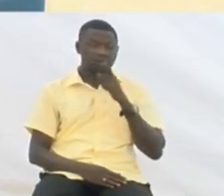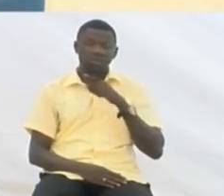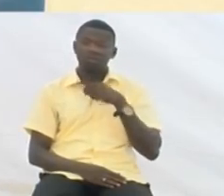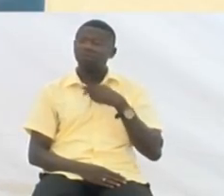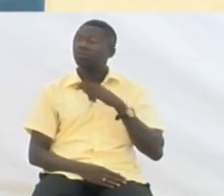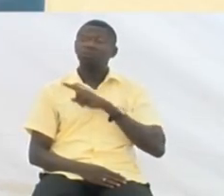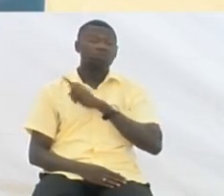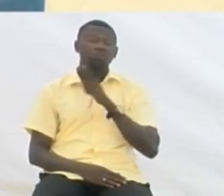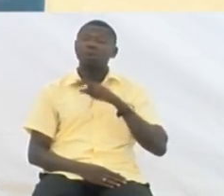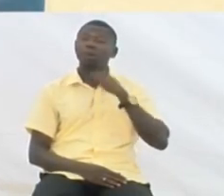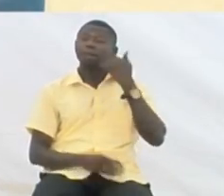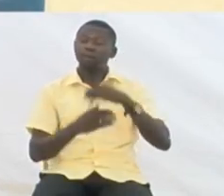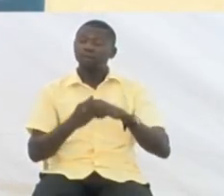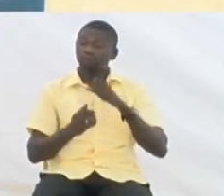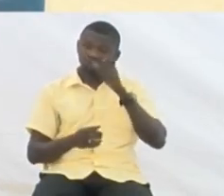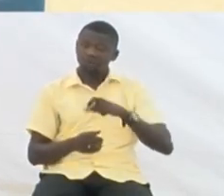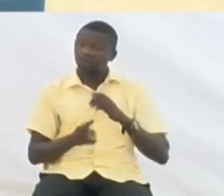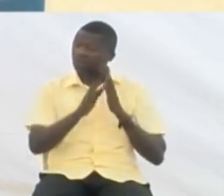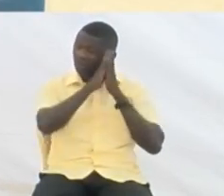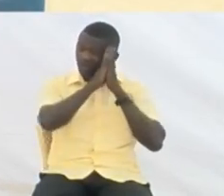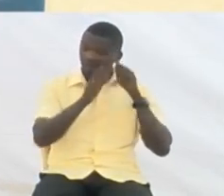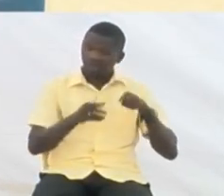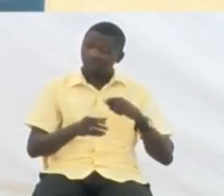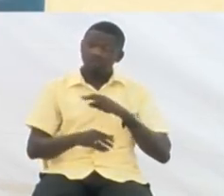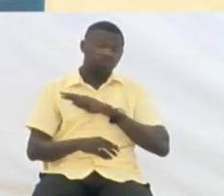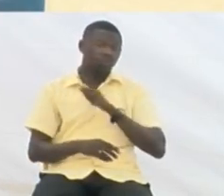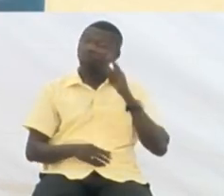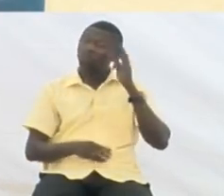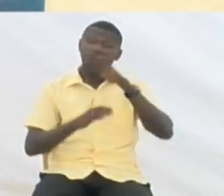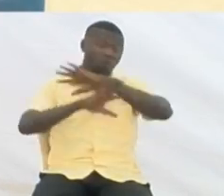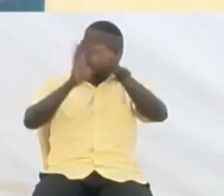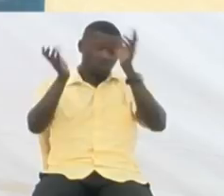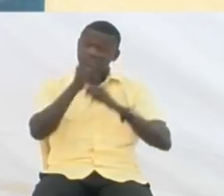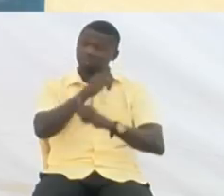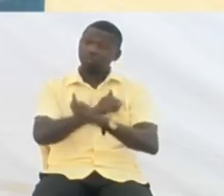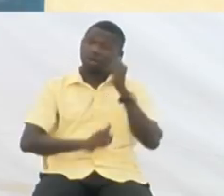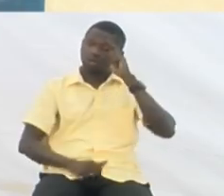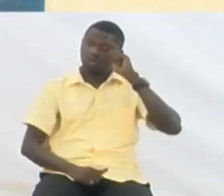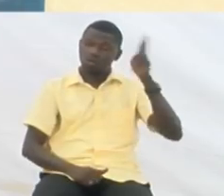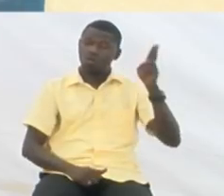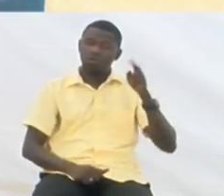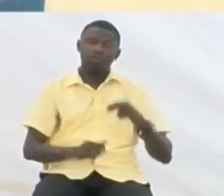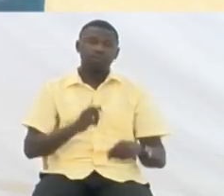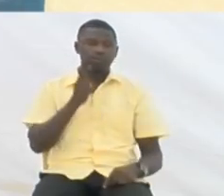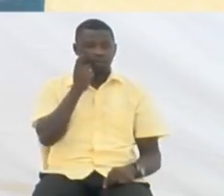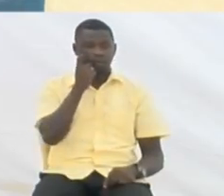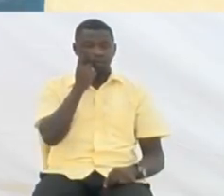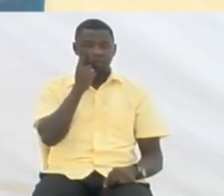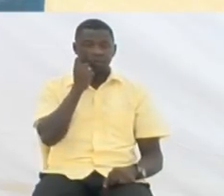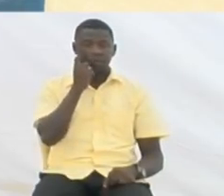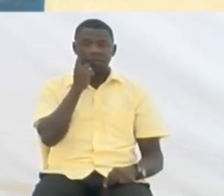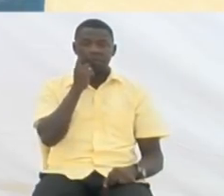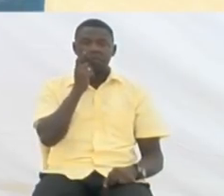leader. And I said to him today, and I swore to God, that nobody from Jambul will spend the night here.